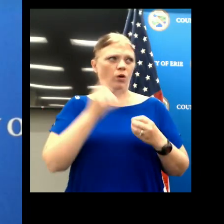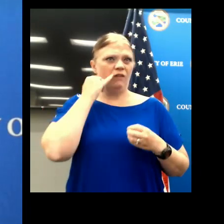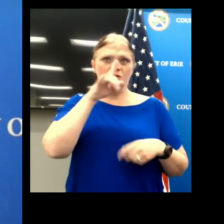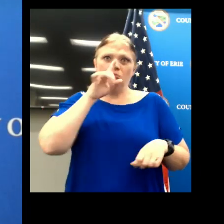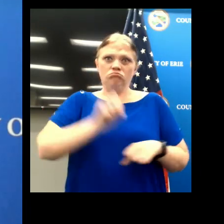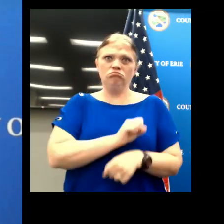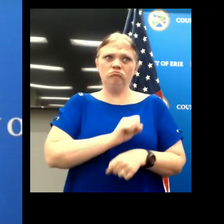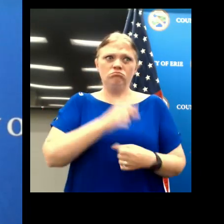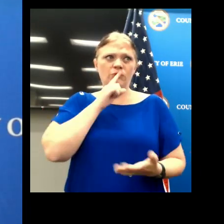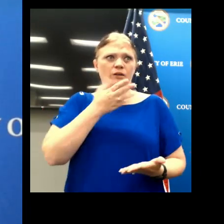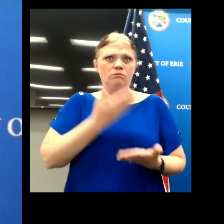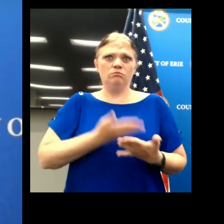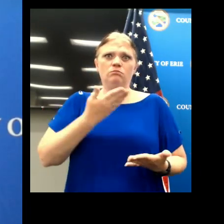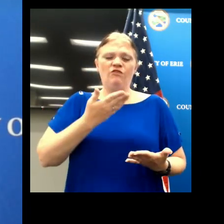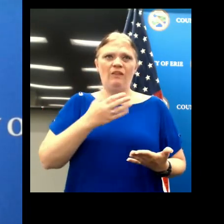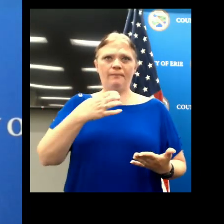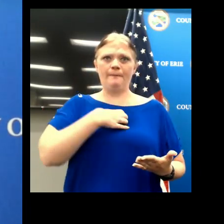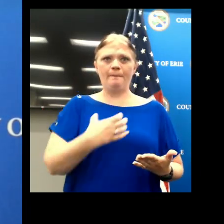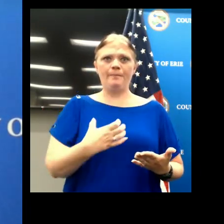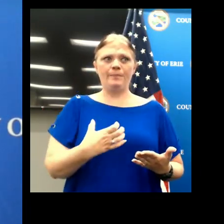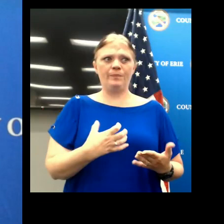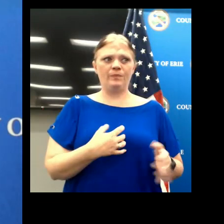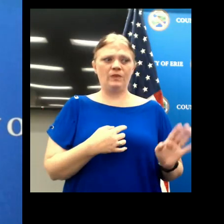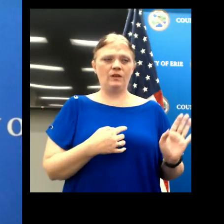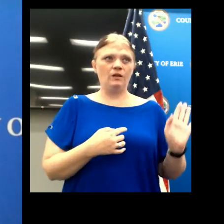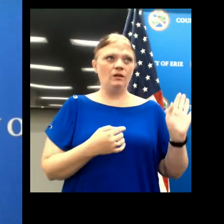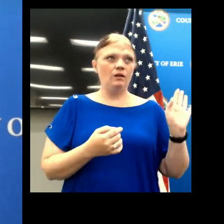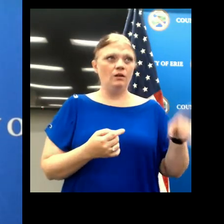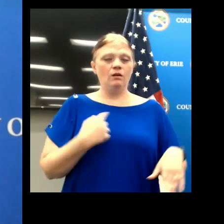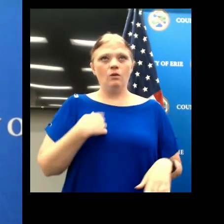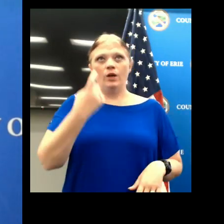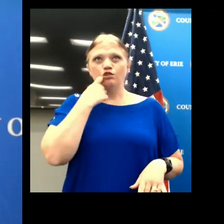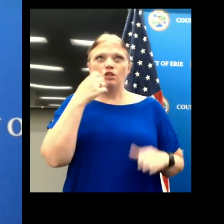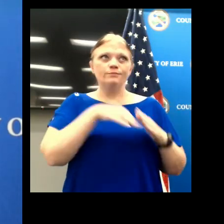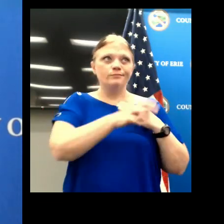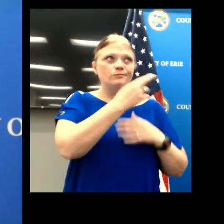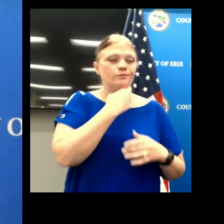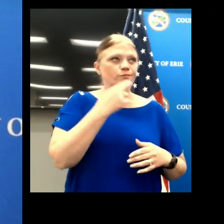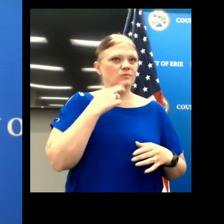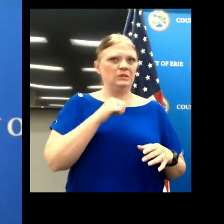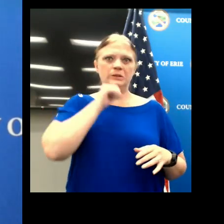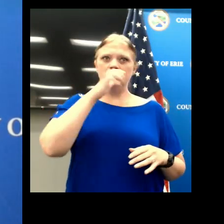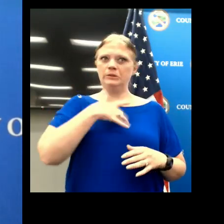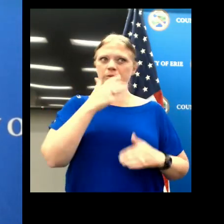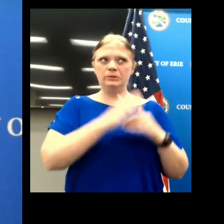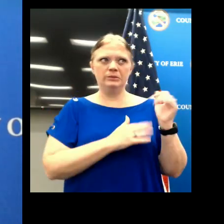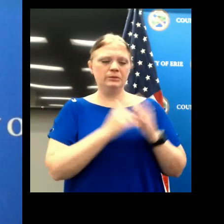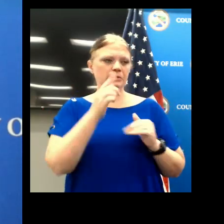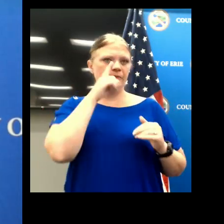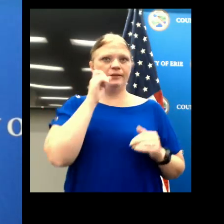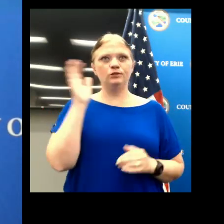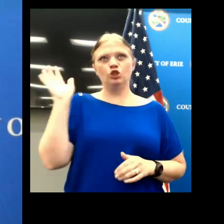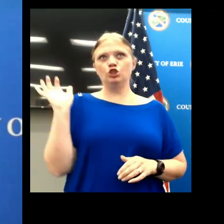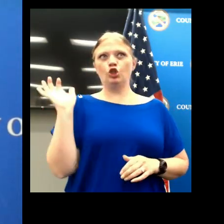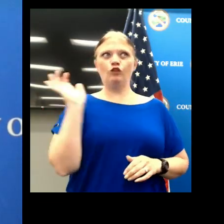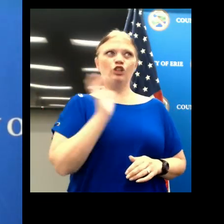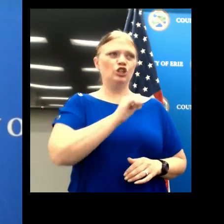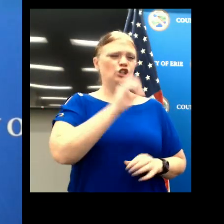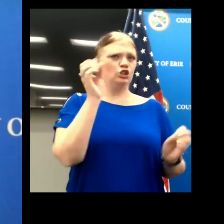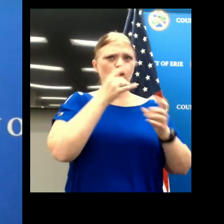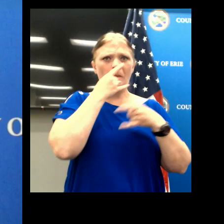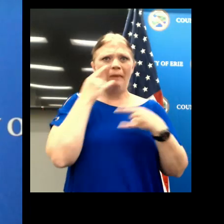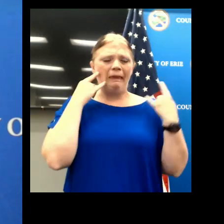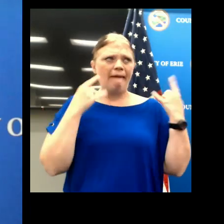complaint and saying, hey, I just was at this restaurant and I didn't feel comfortable because the servers weren't wearing